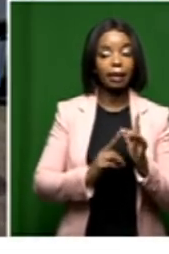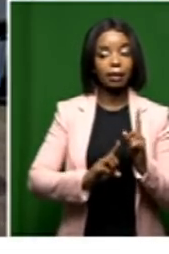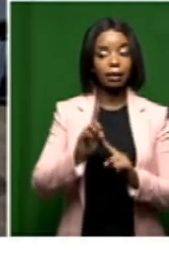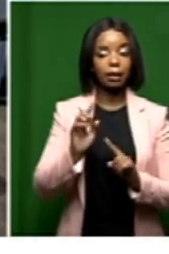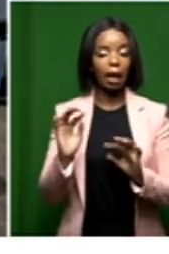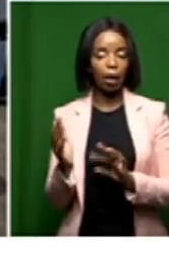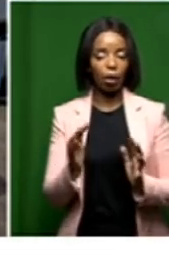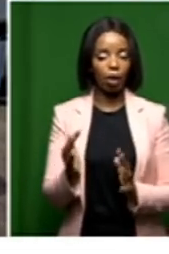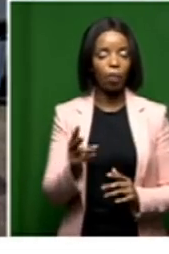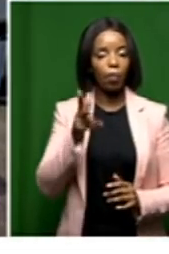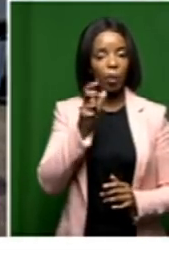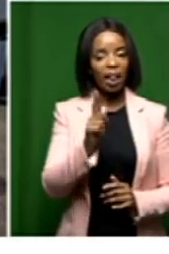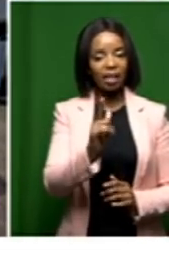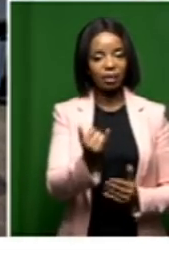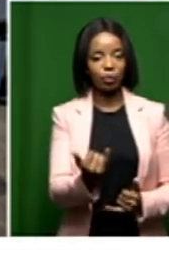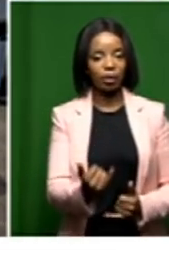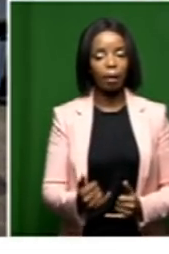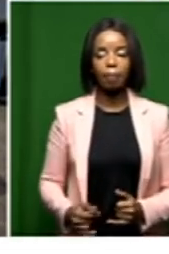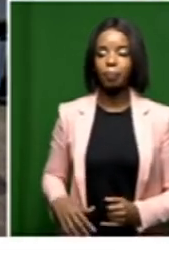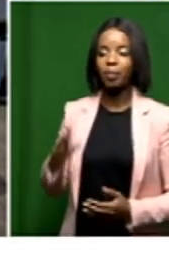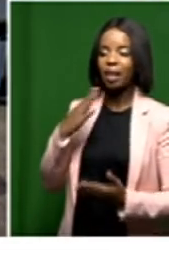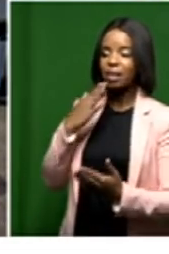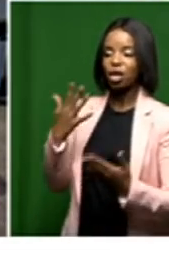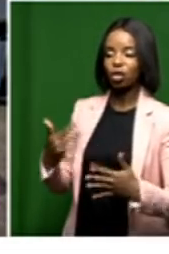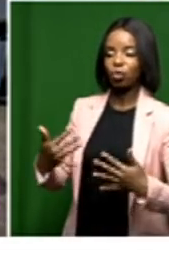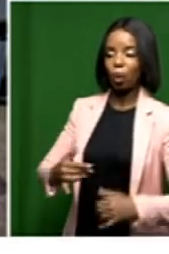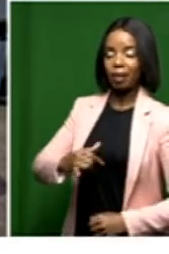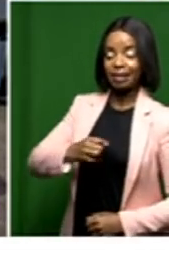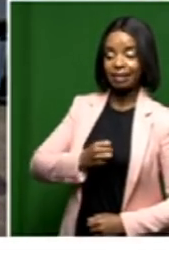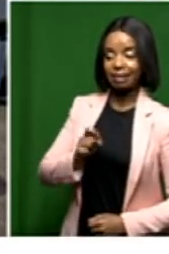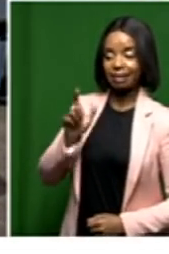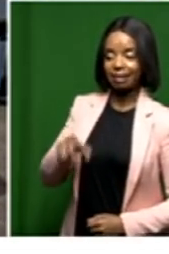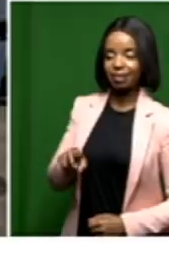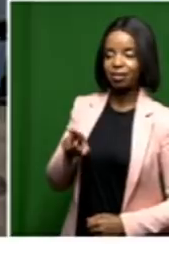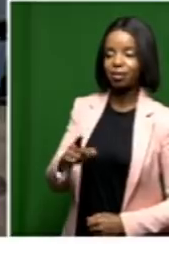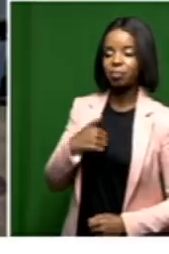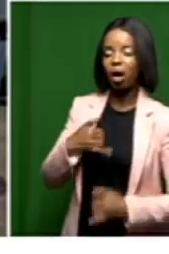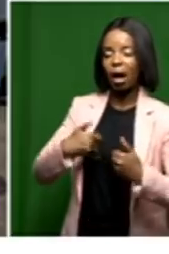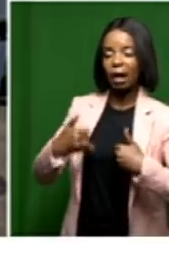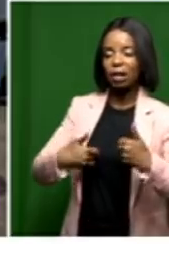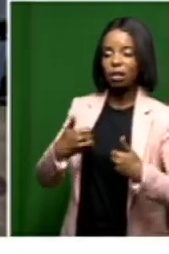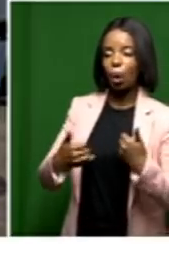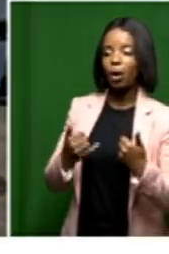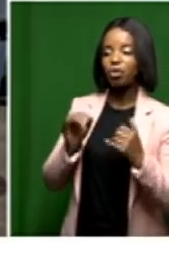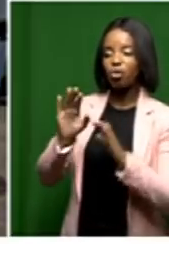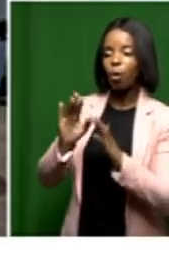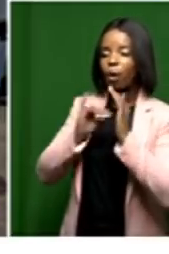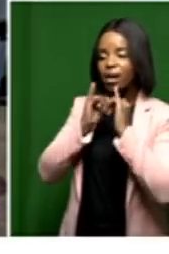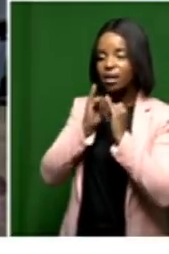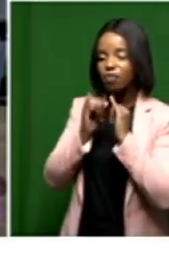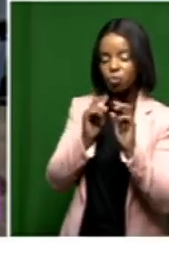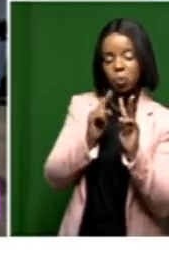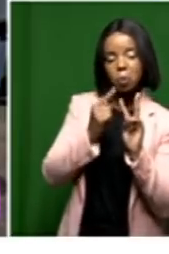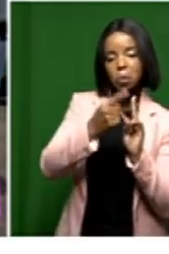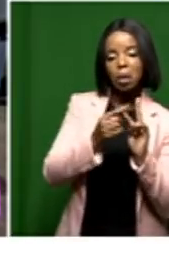thanks so much for that, and really enjoyed those 2 interviews with those learners. Just the excitement, I suppose now you know you did